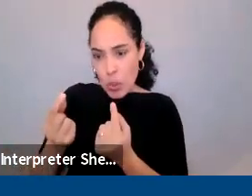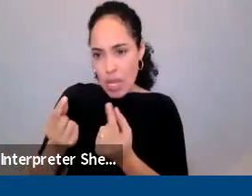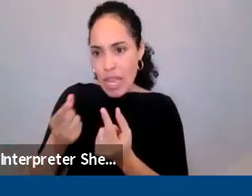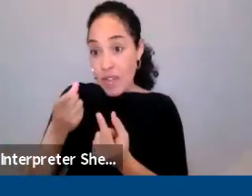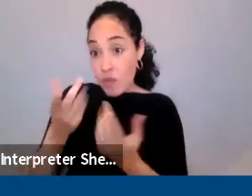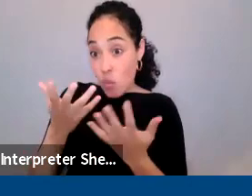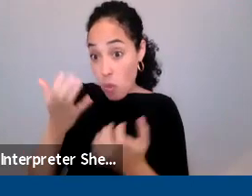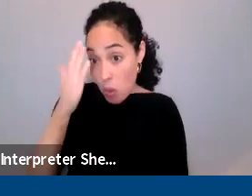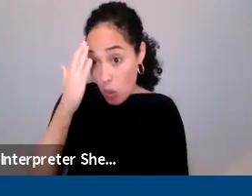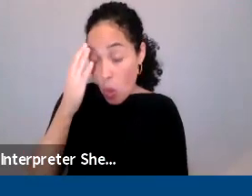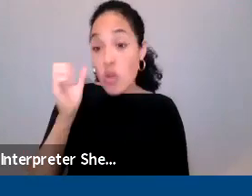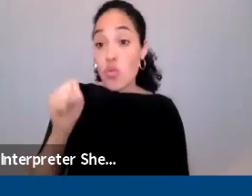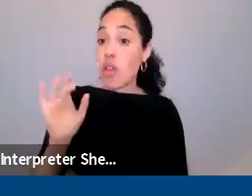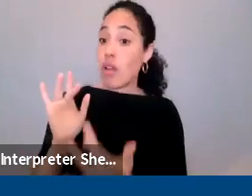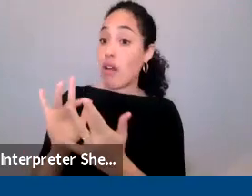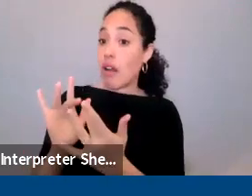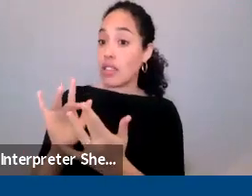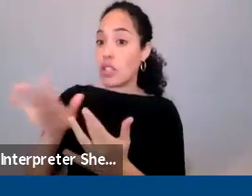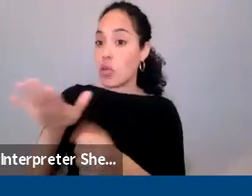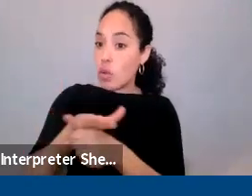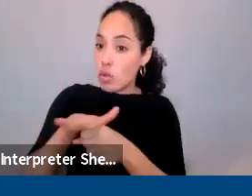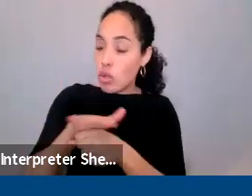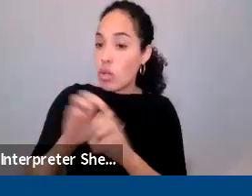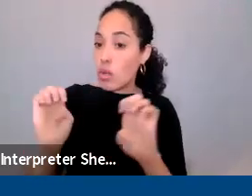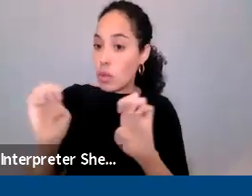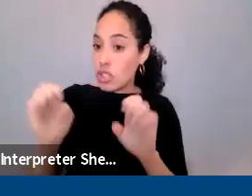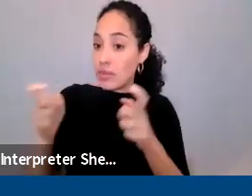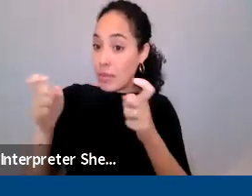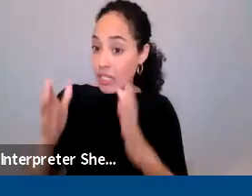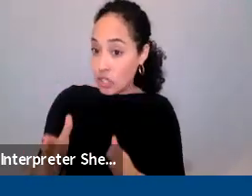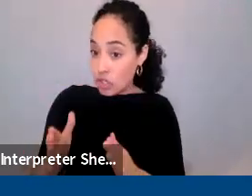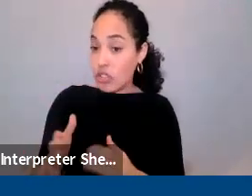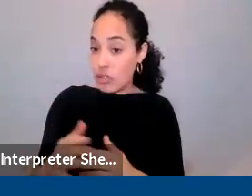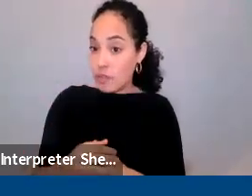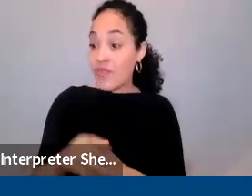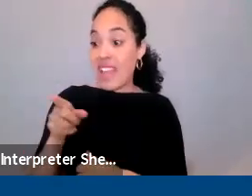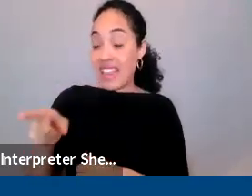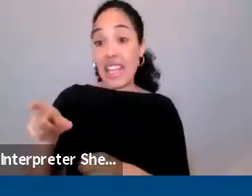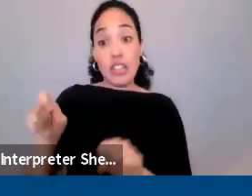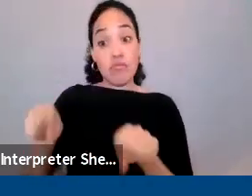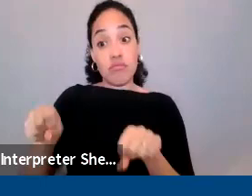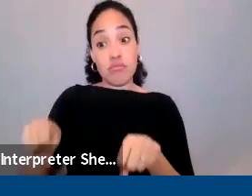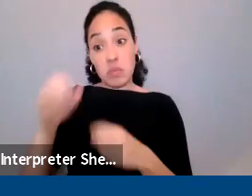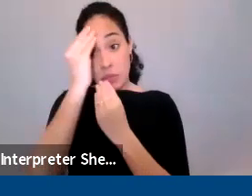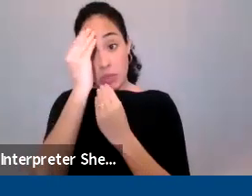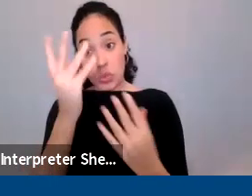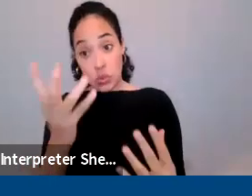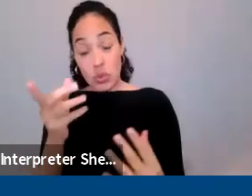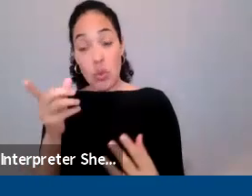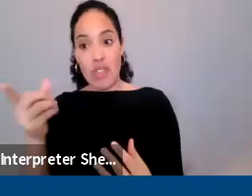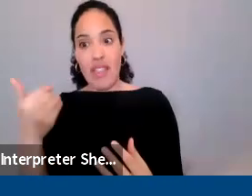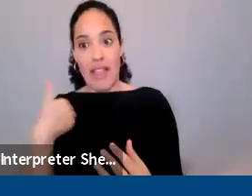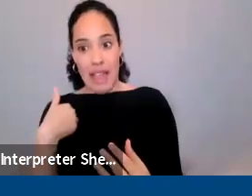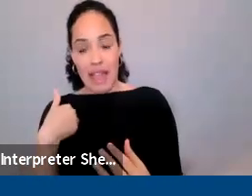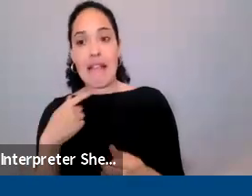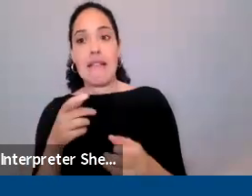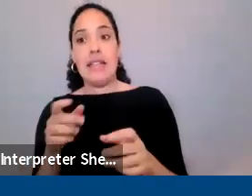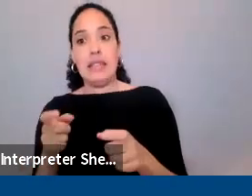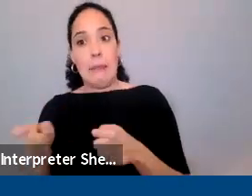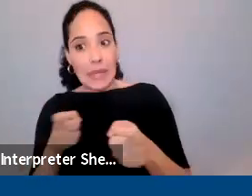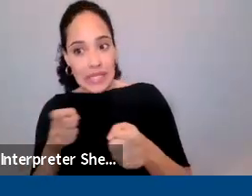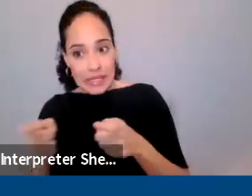your local emergency manager for the county. They should be able to let you know that there are mitigation plans in place